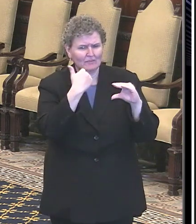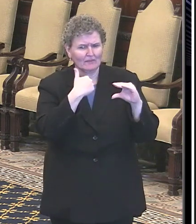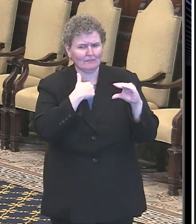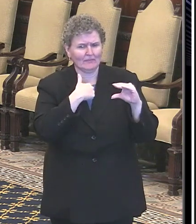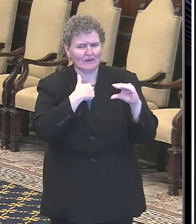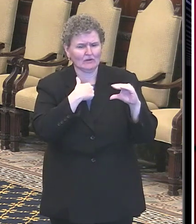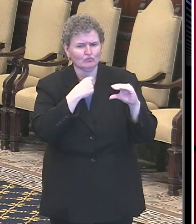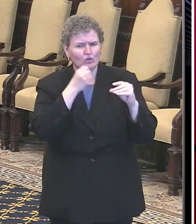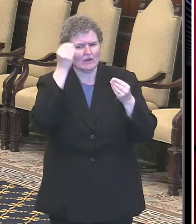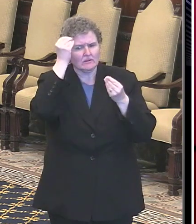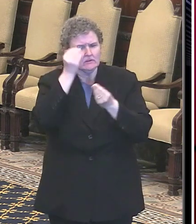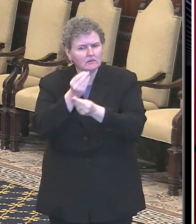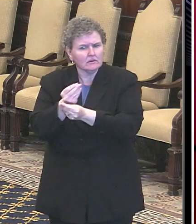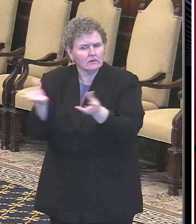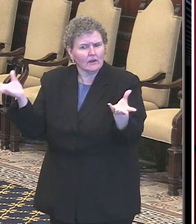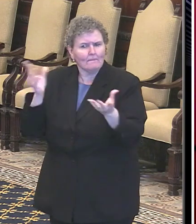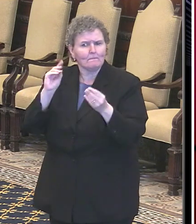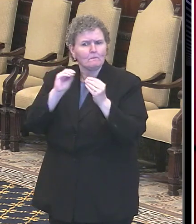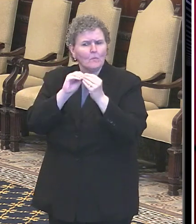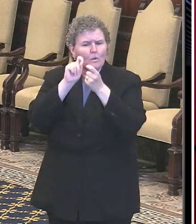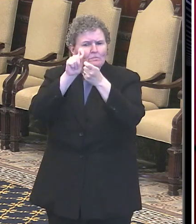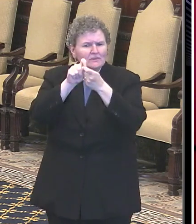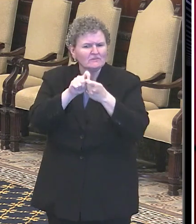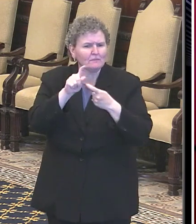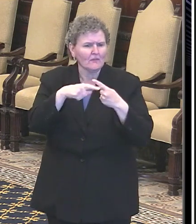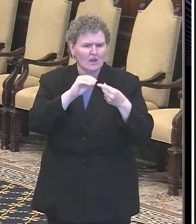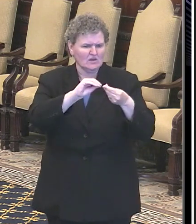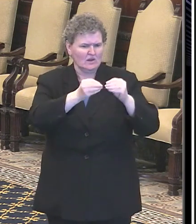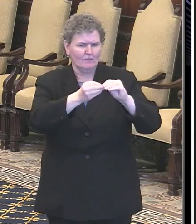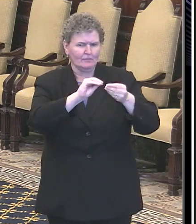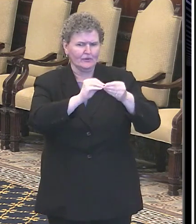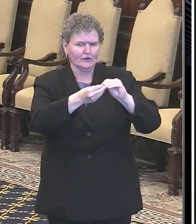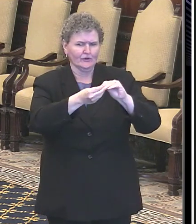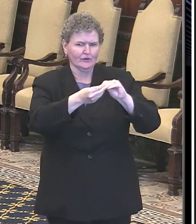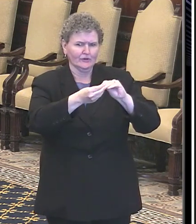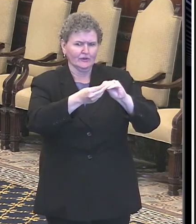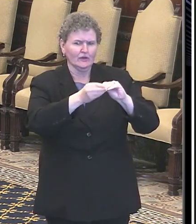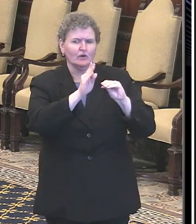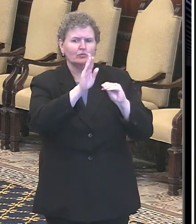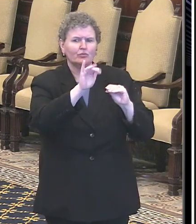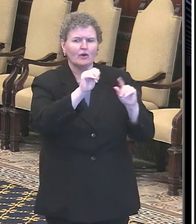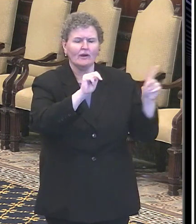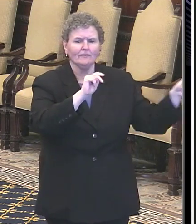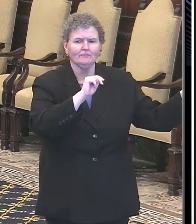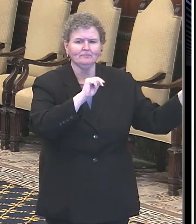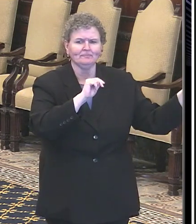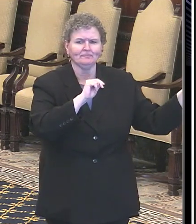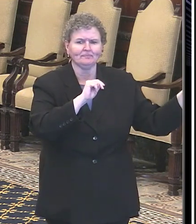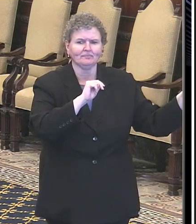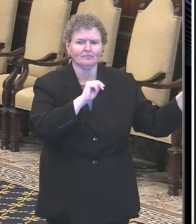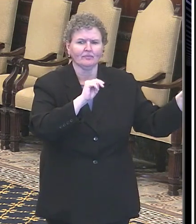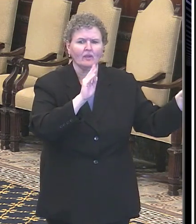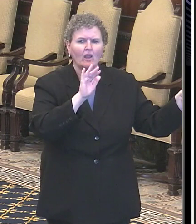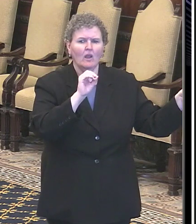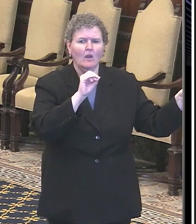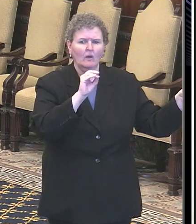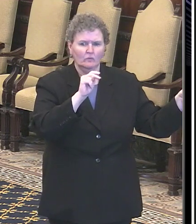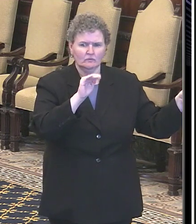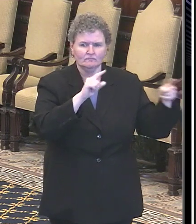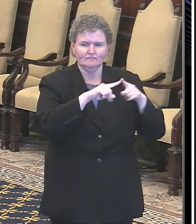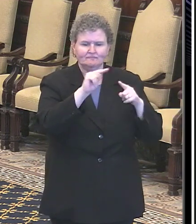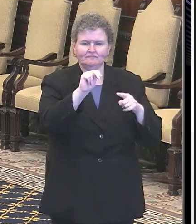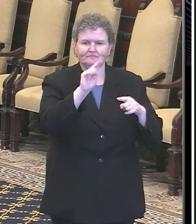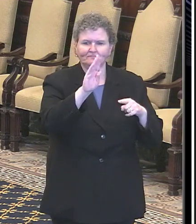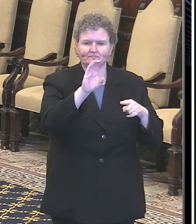to you with more specifics on that. Brian McCrone of NBC 10, you're up. Hi, hello there.